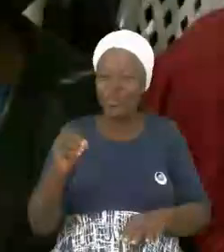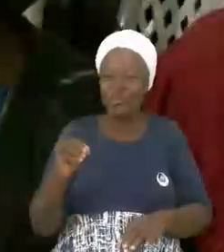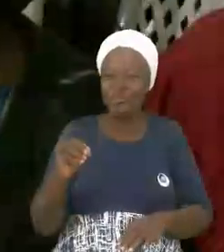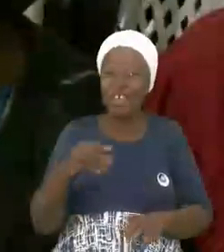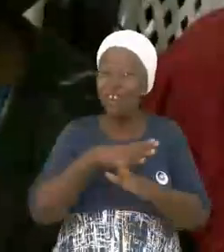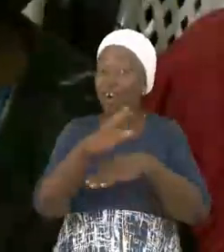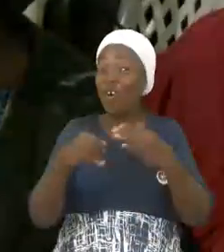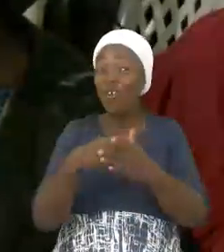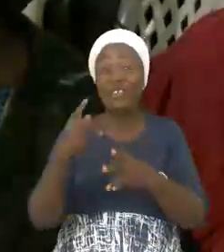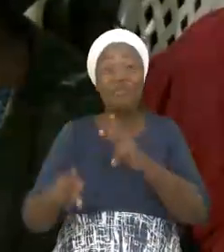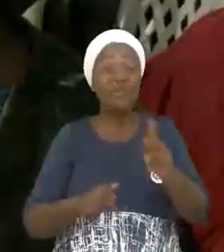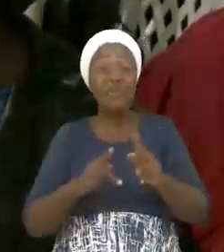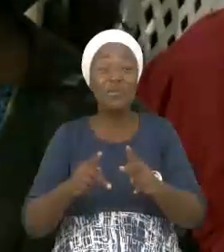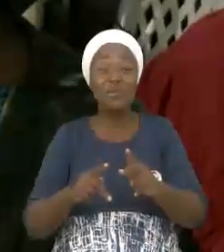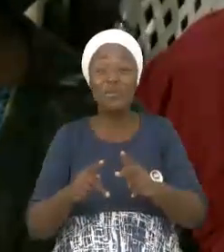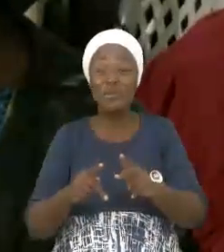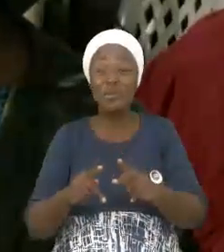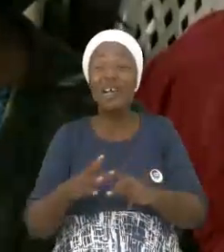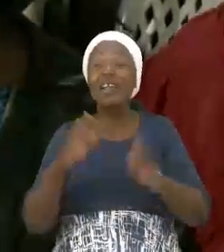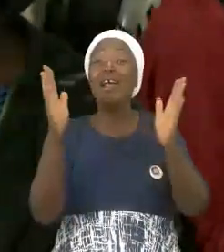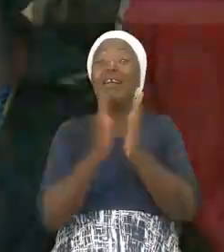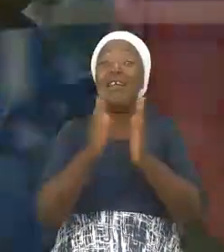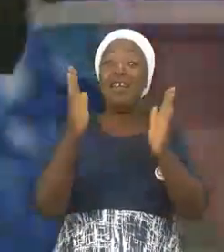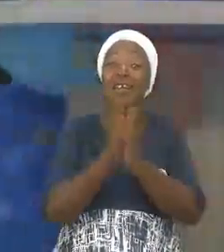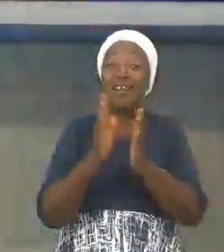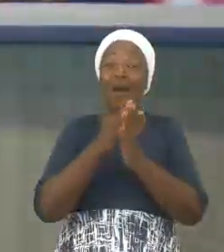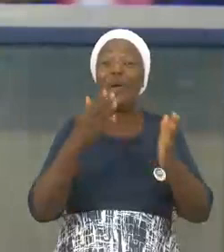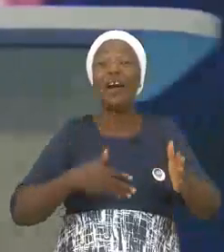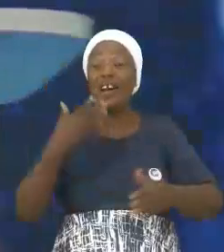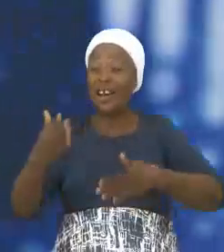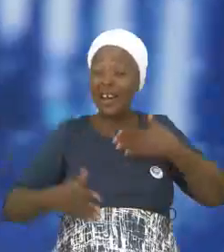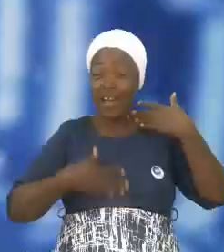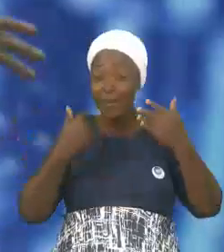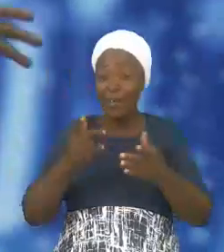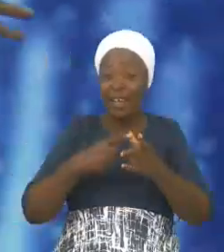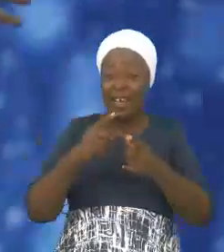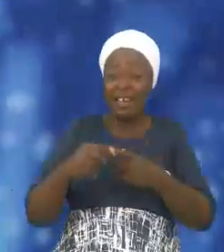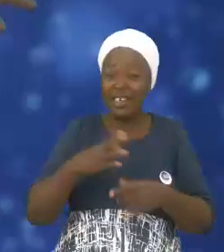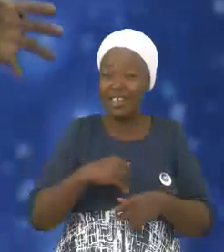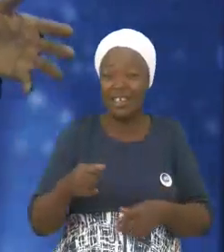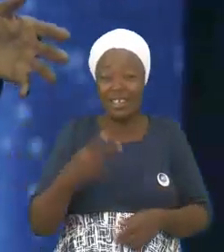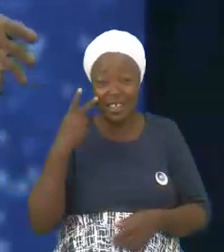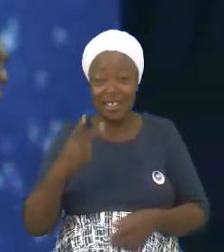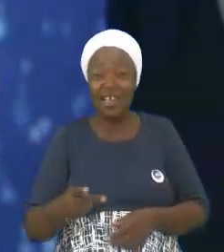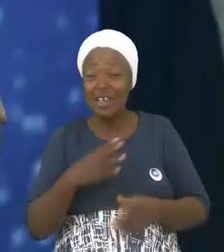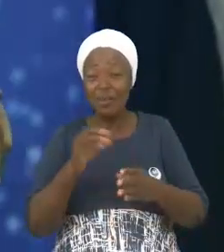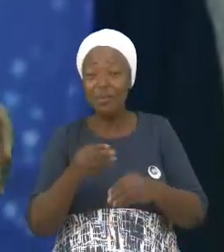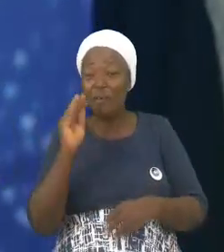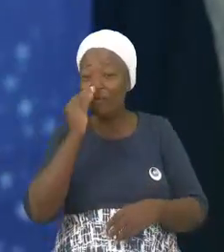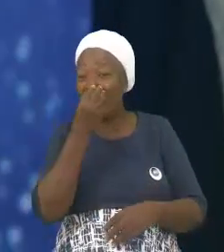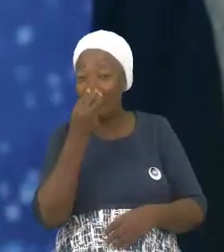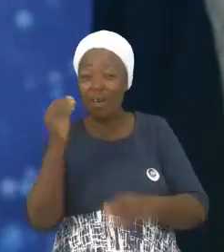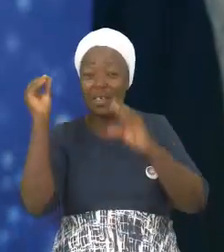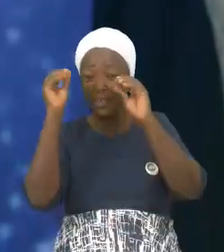people, they clapped, they rejoiced, they had flowers, they threw flowers on me, they put flowers in